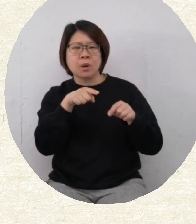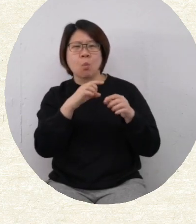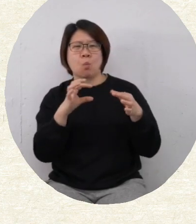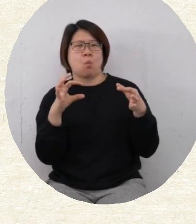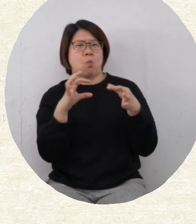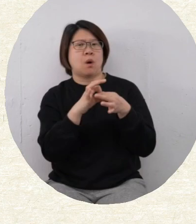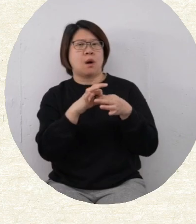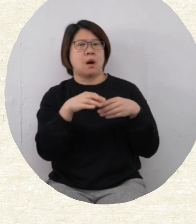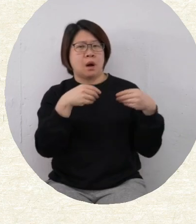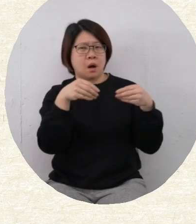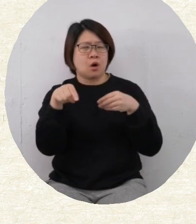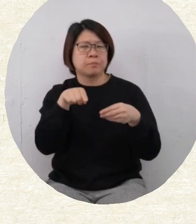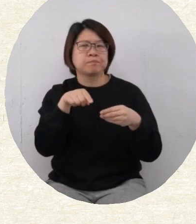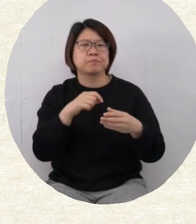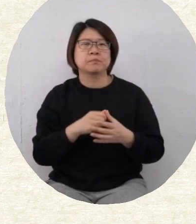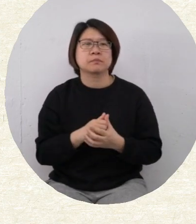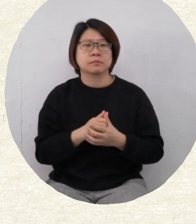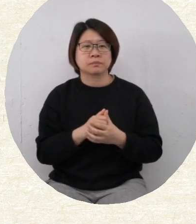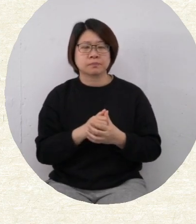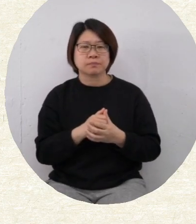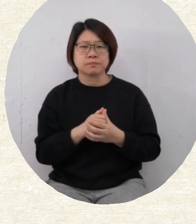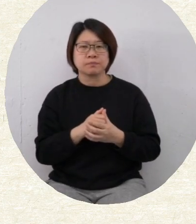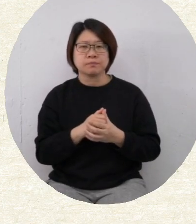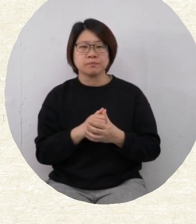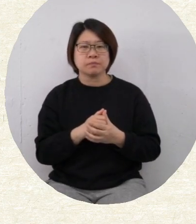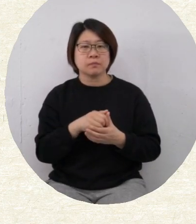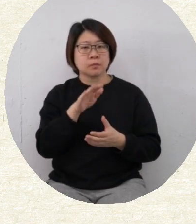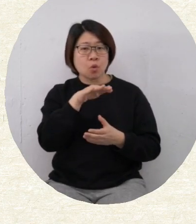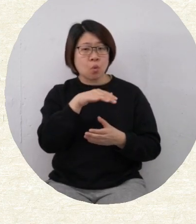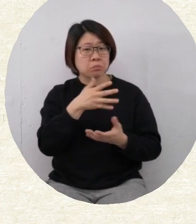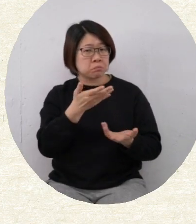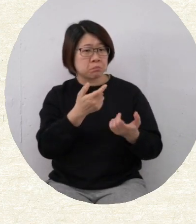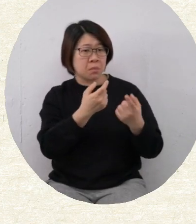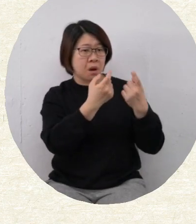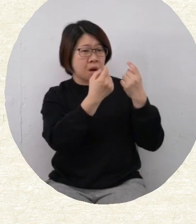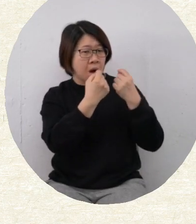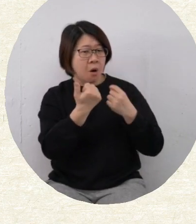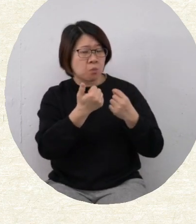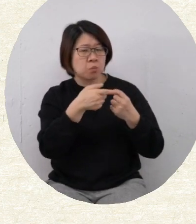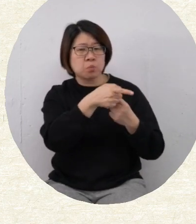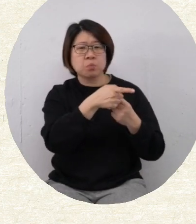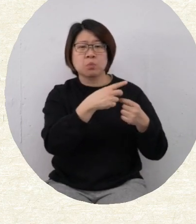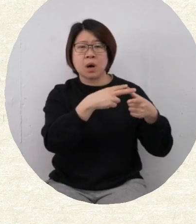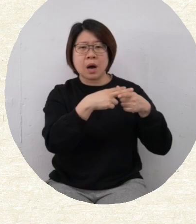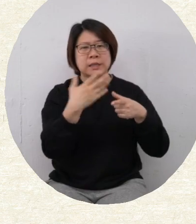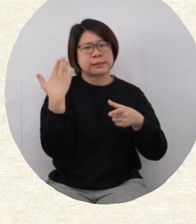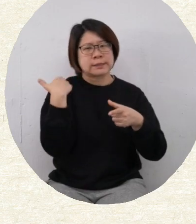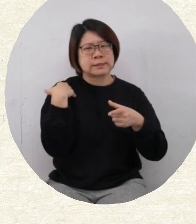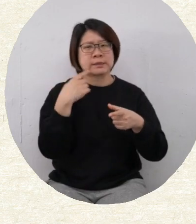was there, we didn't learn water-based. Okay. It was all oil-based.